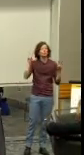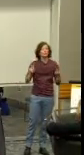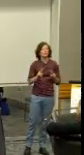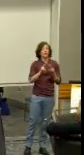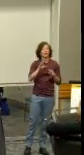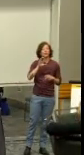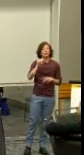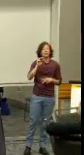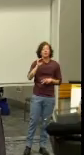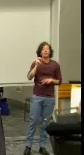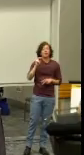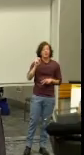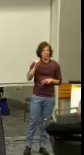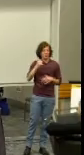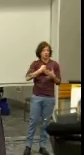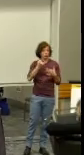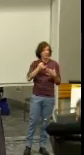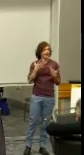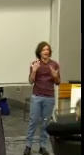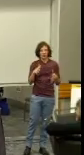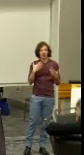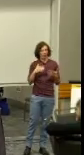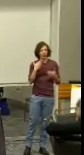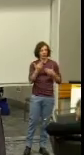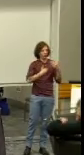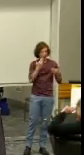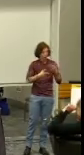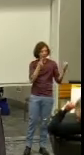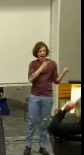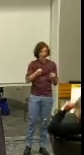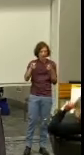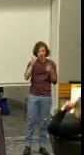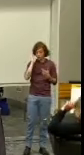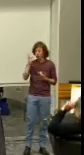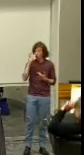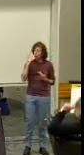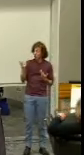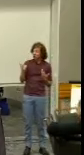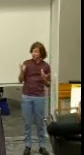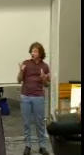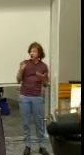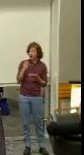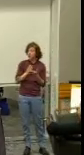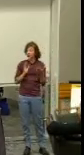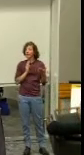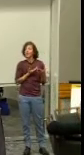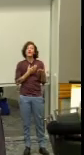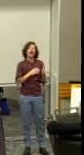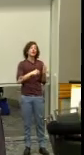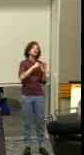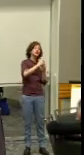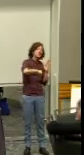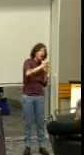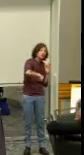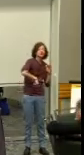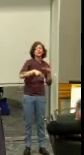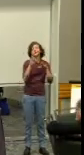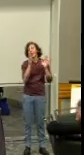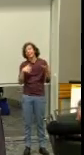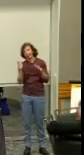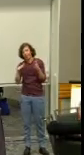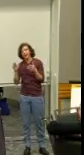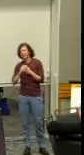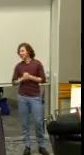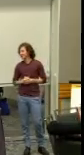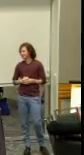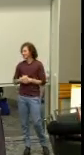very much in process, so you're going to see some working plans and sketches, but